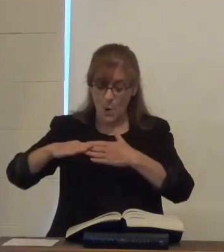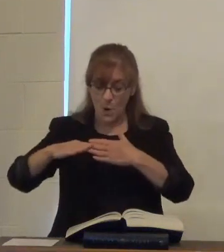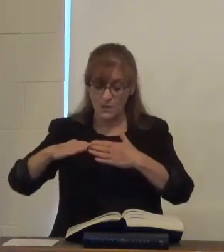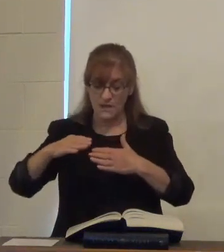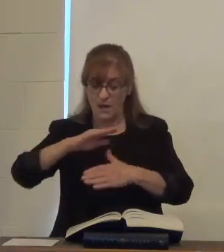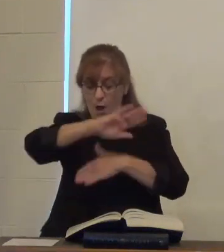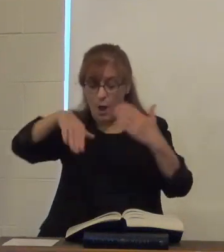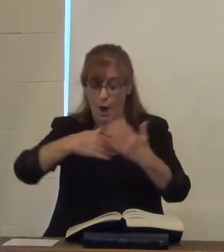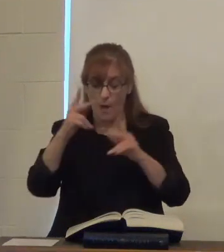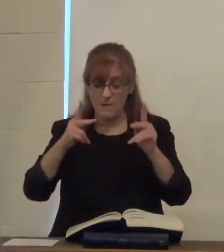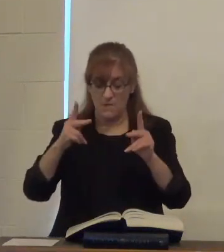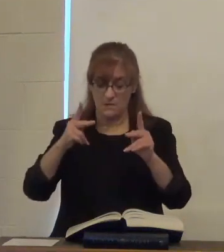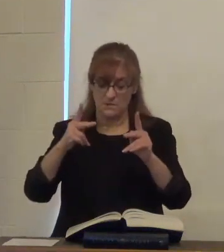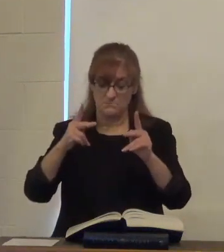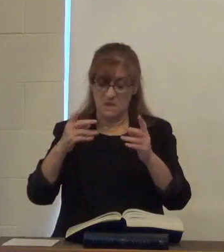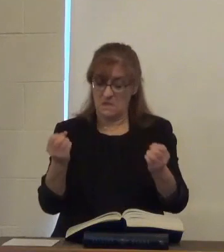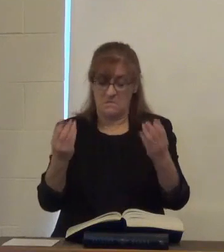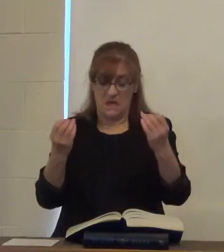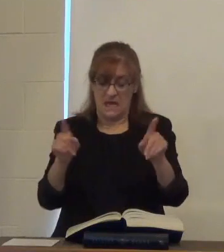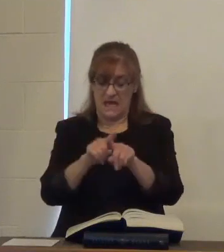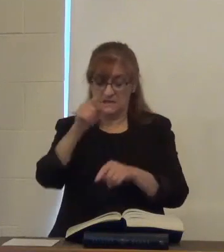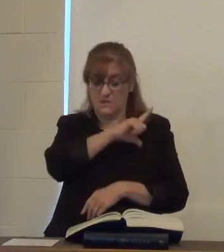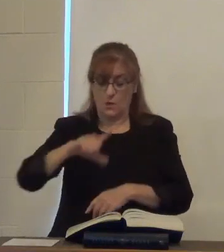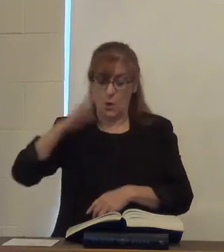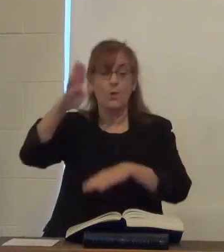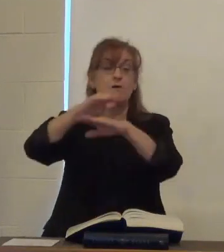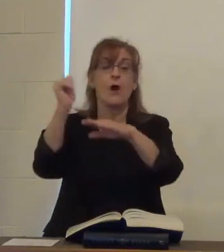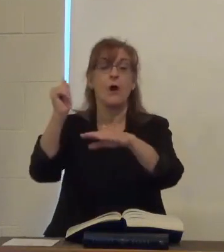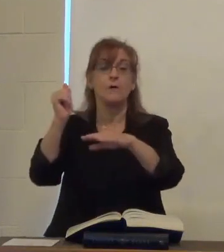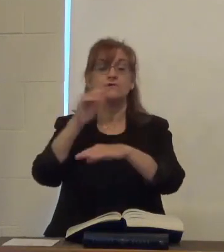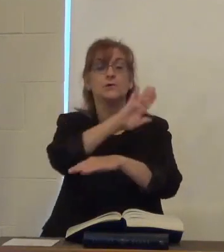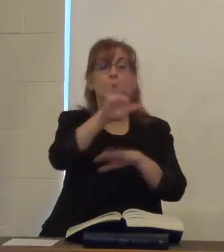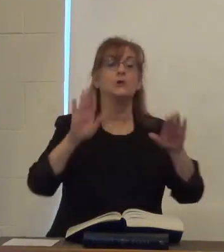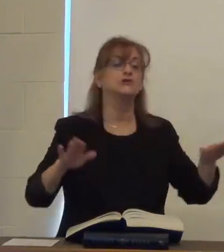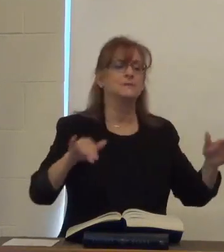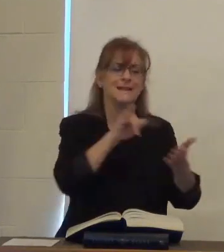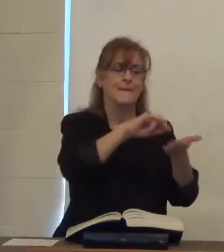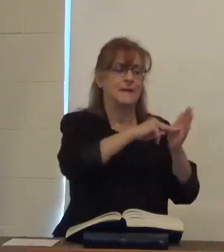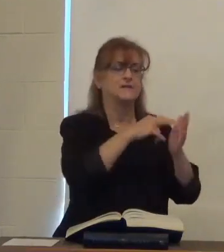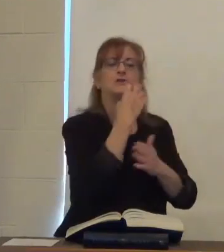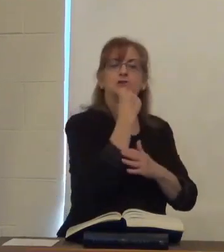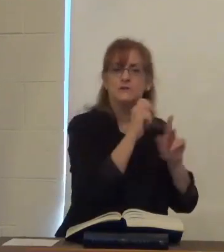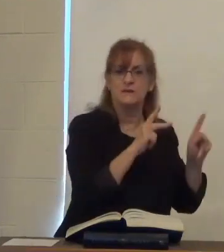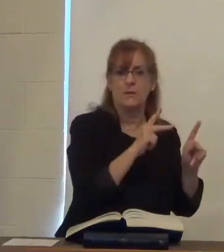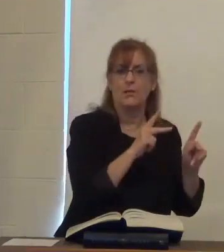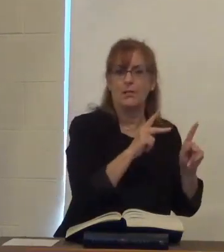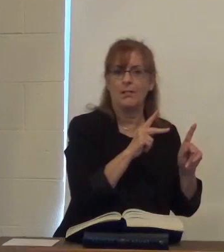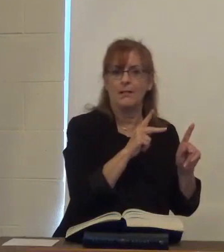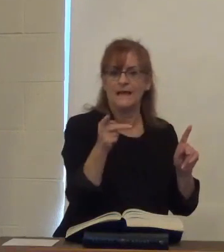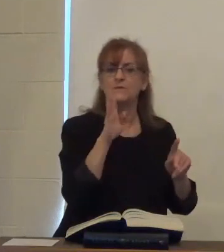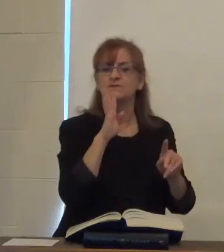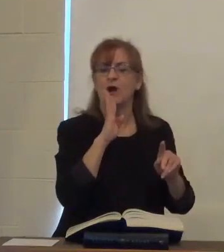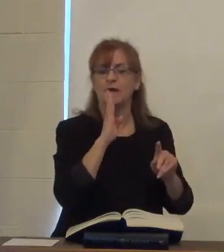Lord our God shall call. You and your children here would be the Jews. They were the ones to whom Peter